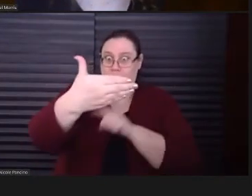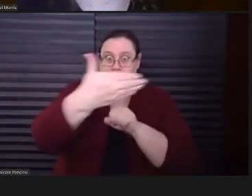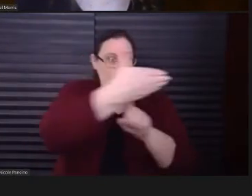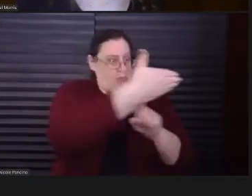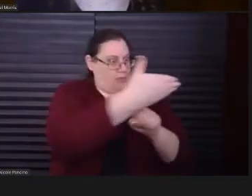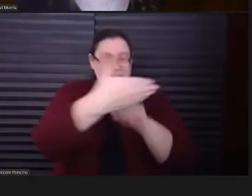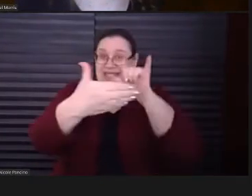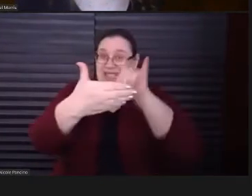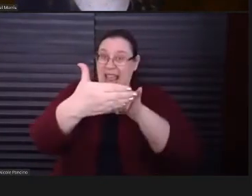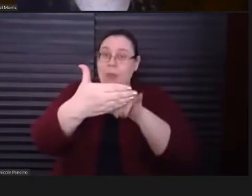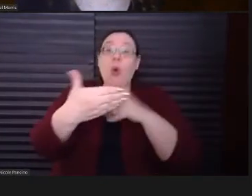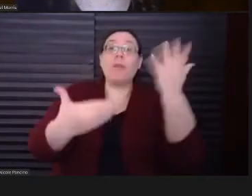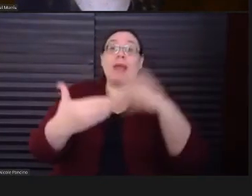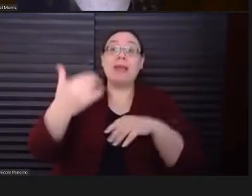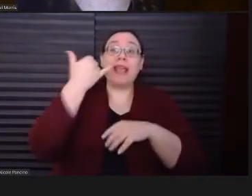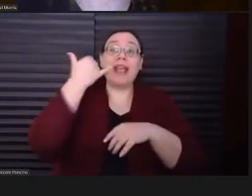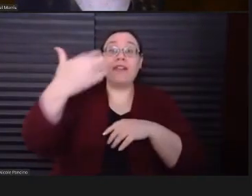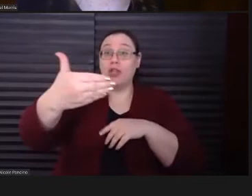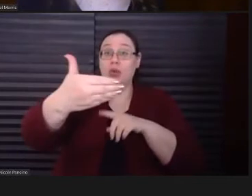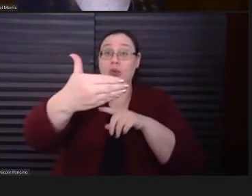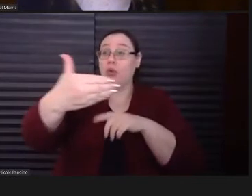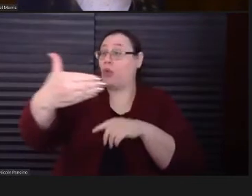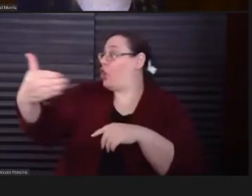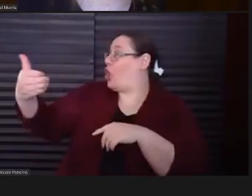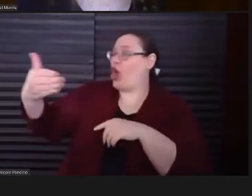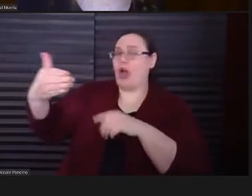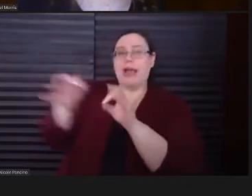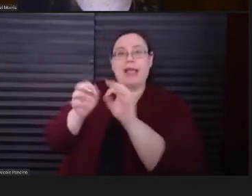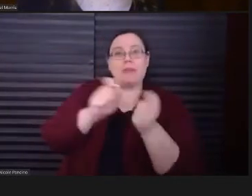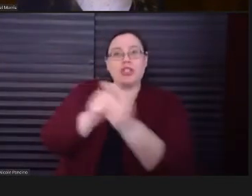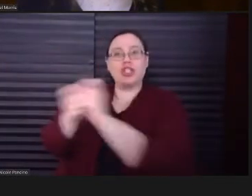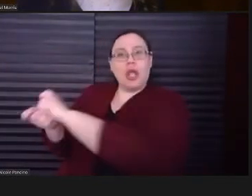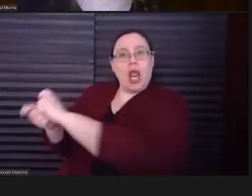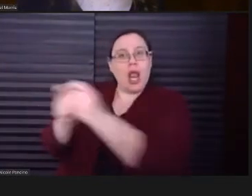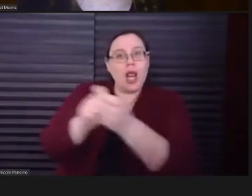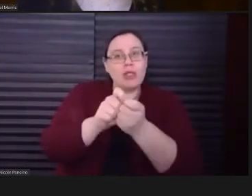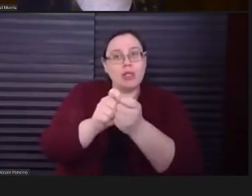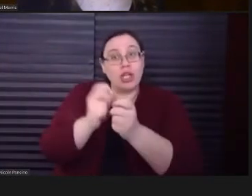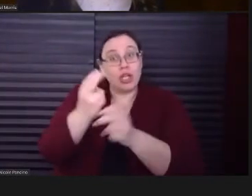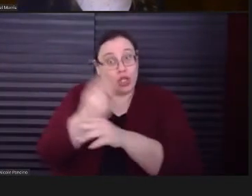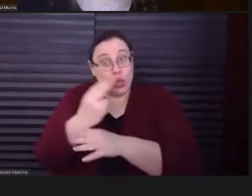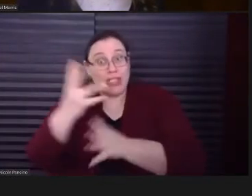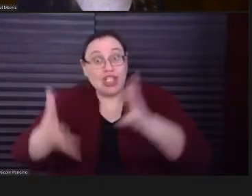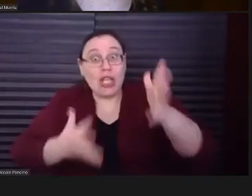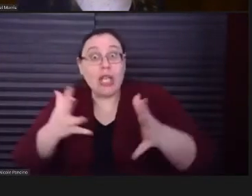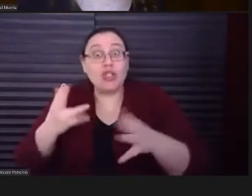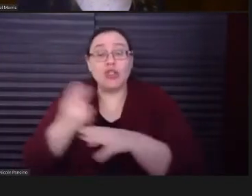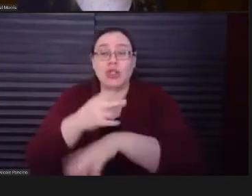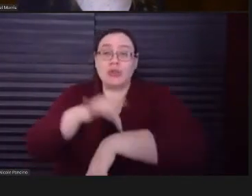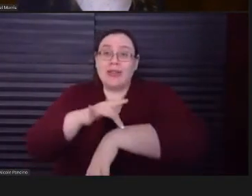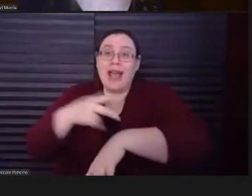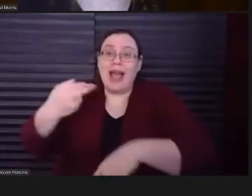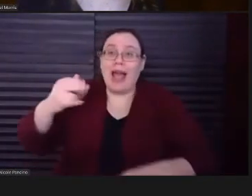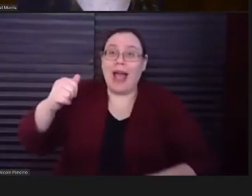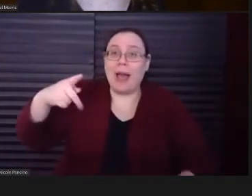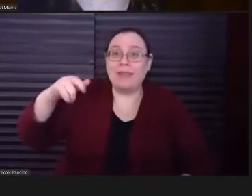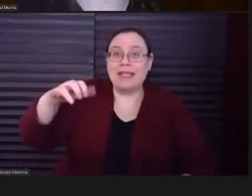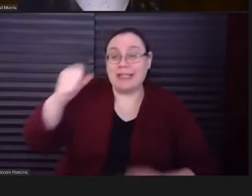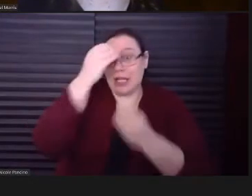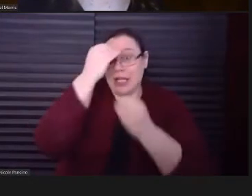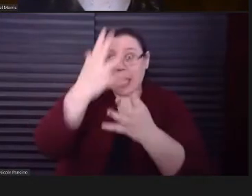see captions differently. Can you use gestures? Can you use haptics to know, hey, there's someone behind you talking. Hey, go take a